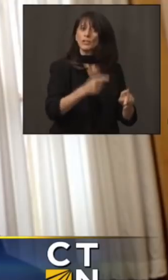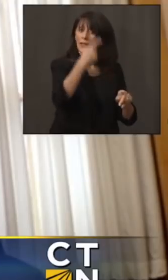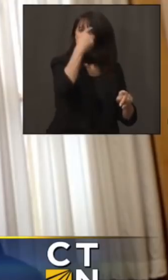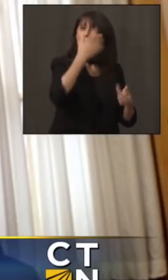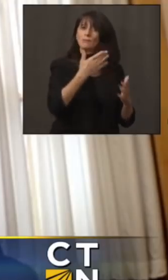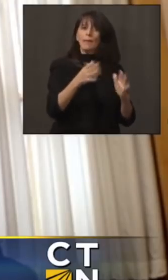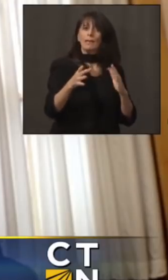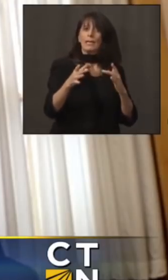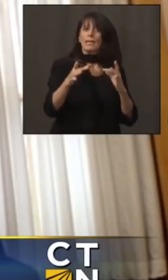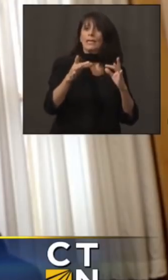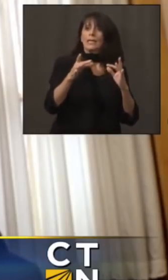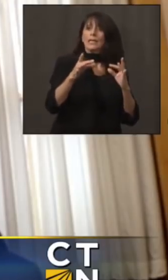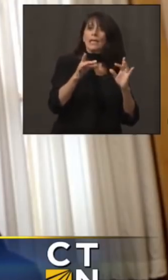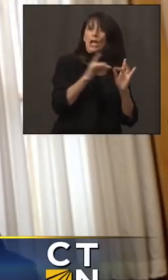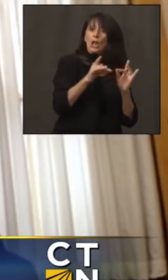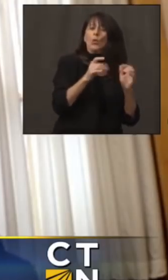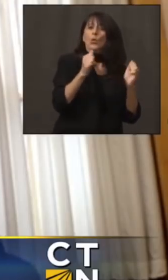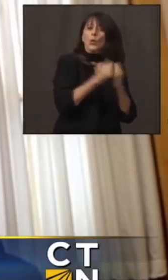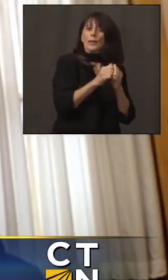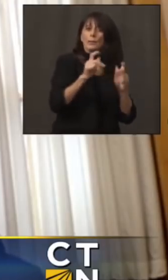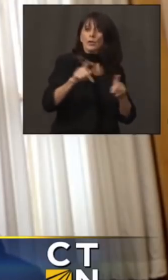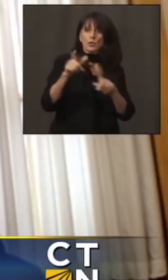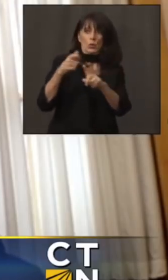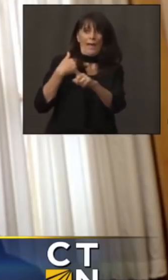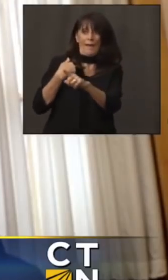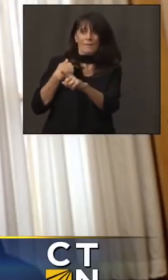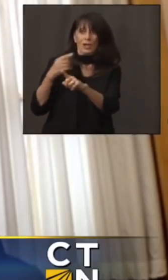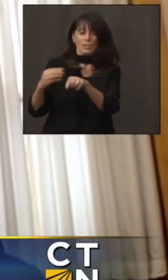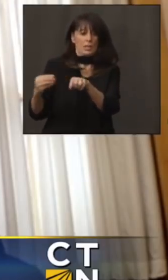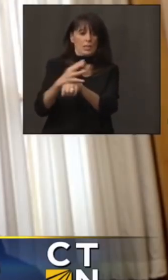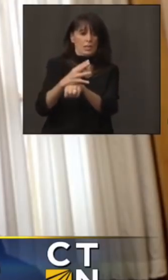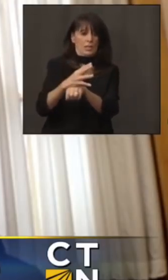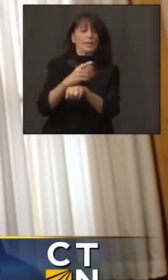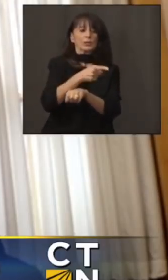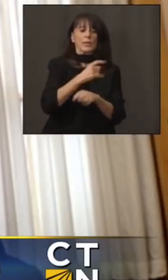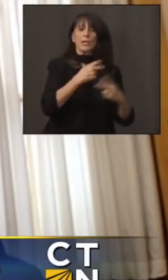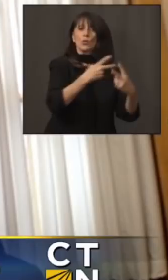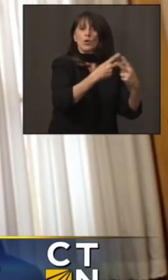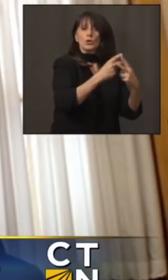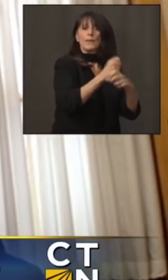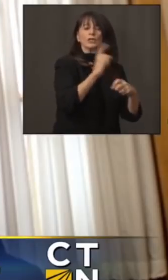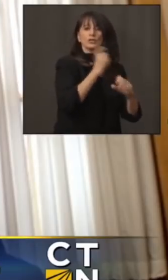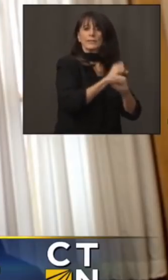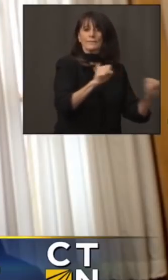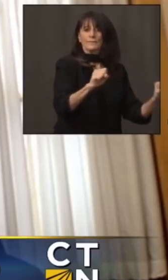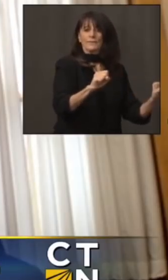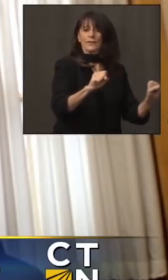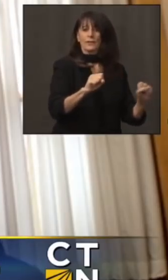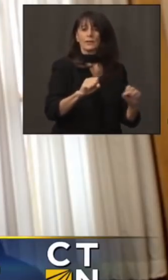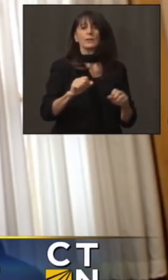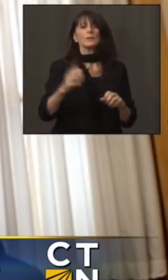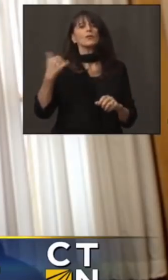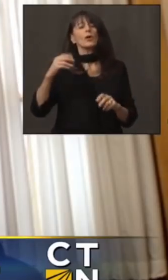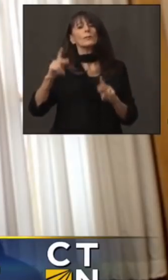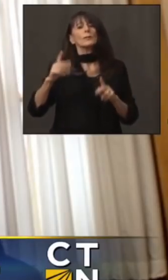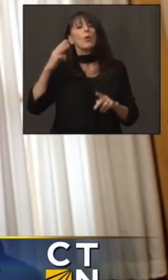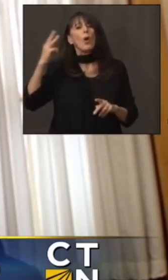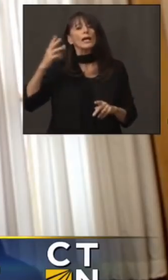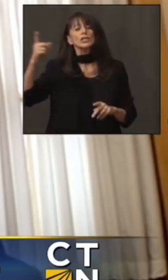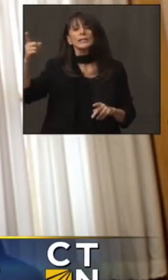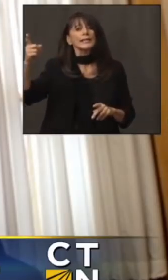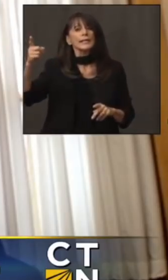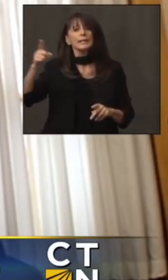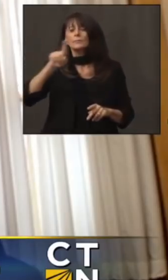been in close contact with someone who tested positive. Again, this is another failure we're seeing in Washington, where people who have had close contact are